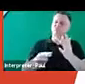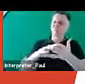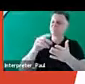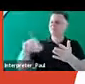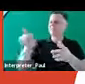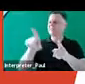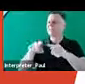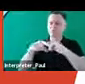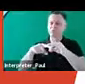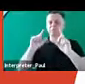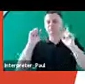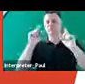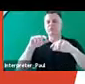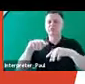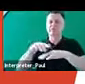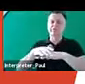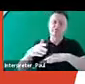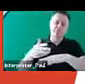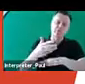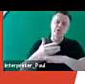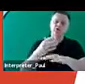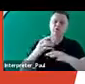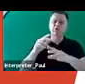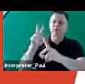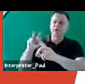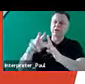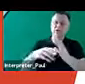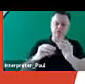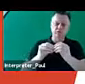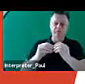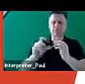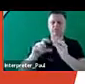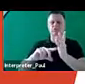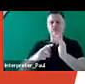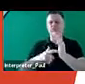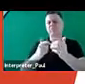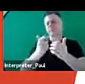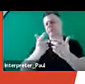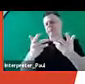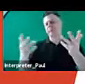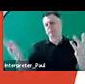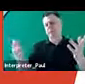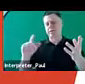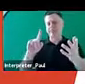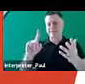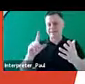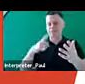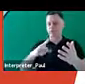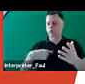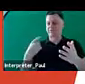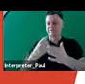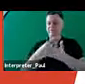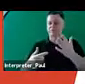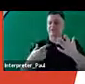questions and concerns about careers and applying for jobs without a disability, because of our disability, we've got this other whole swathe